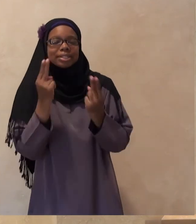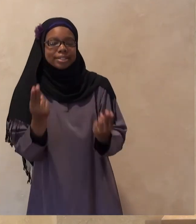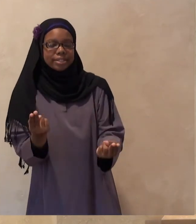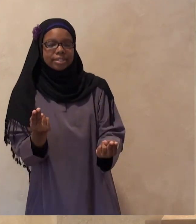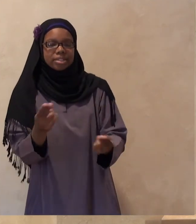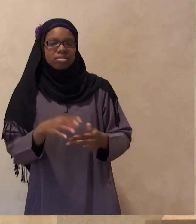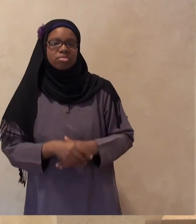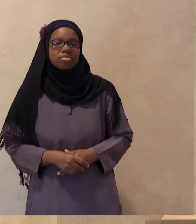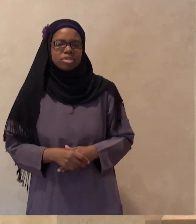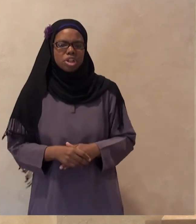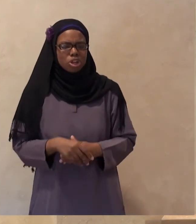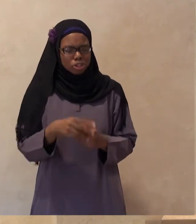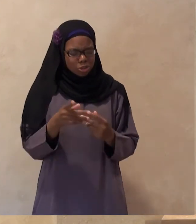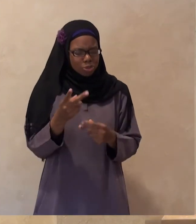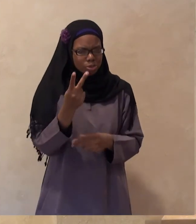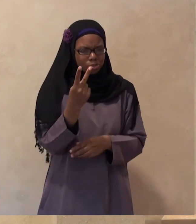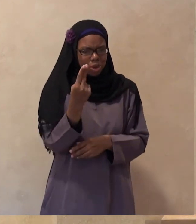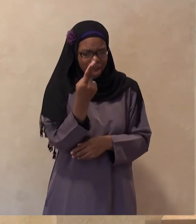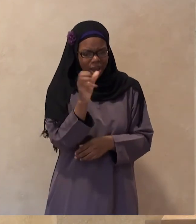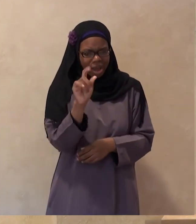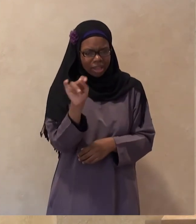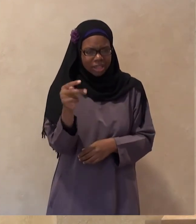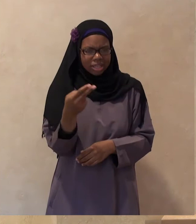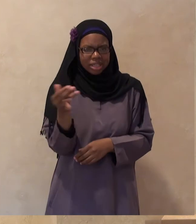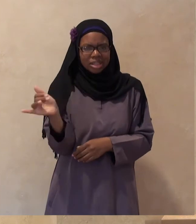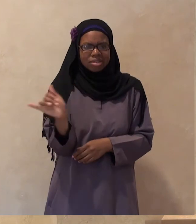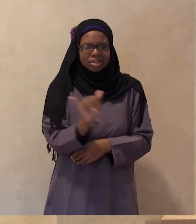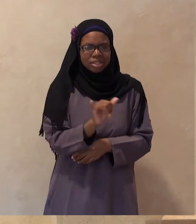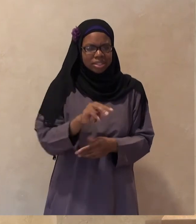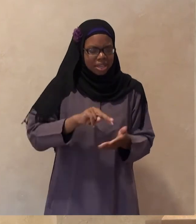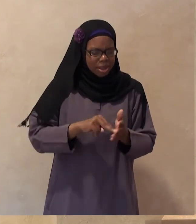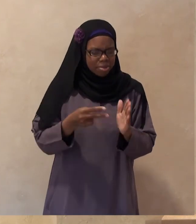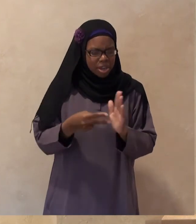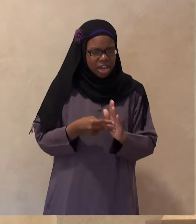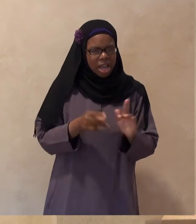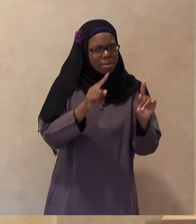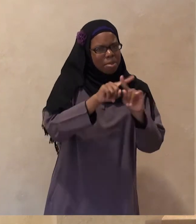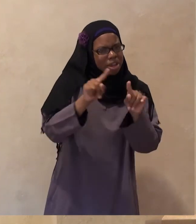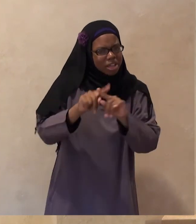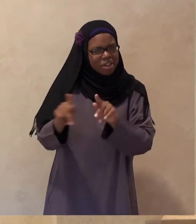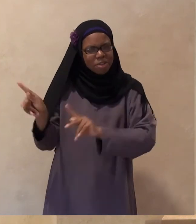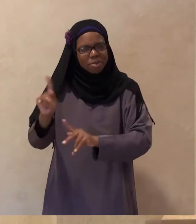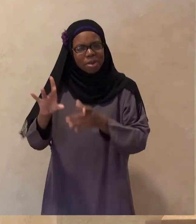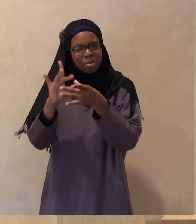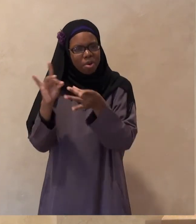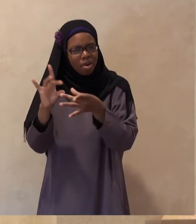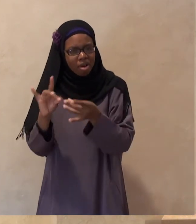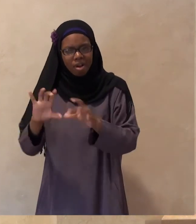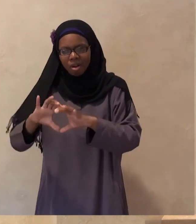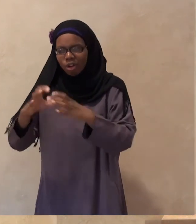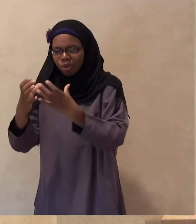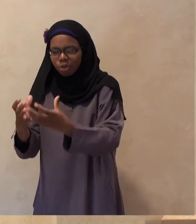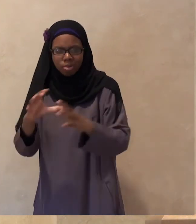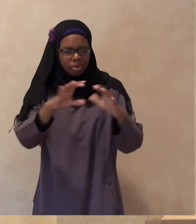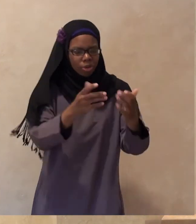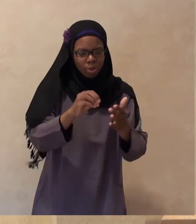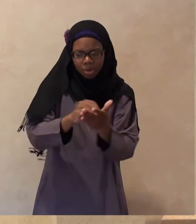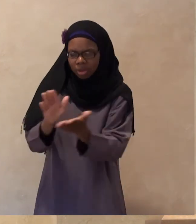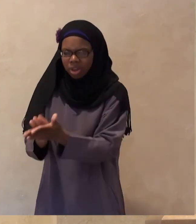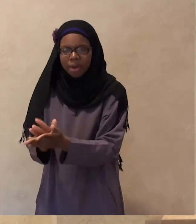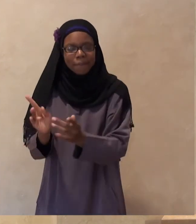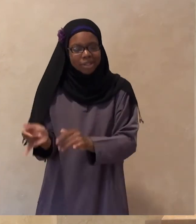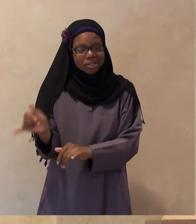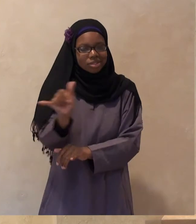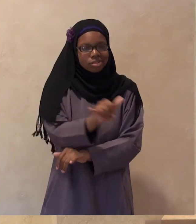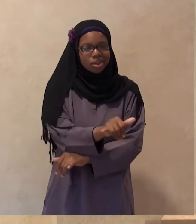with a similar meaning coming from different narrators, recorded by different books. This hadith also